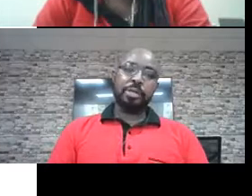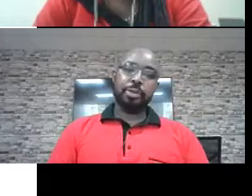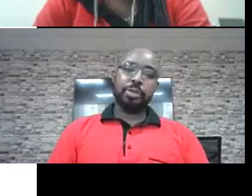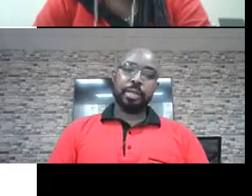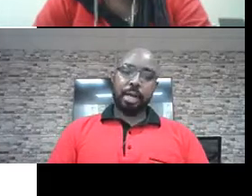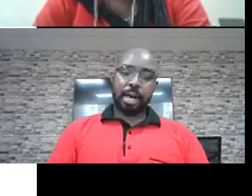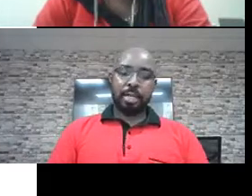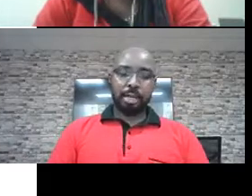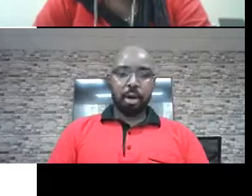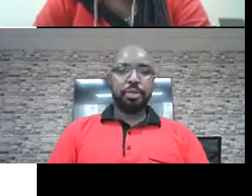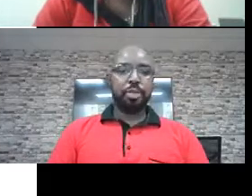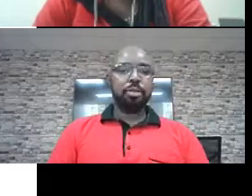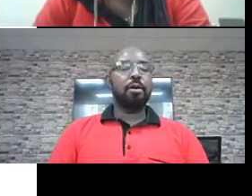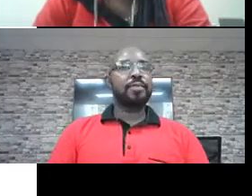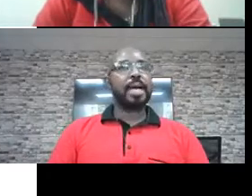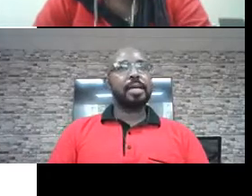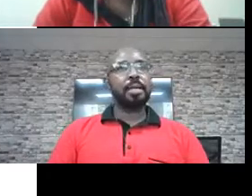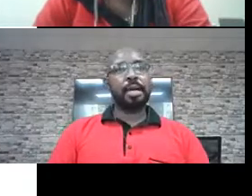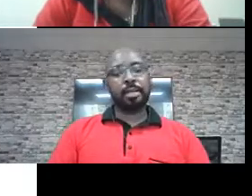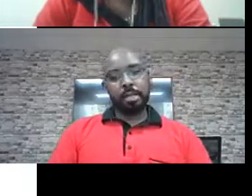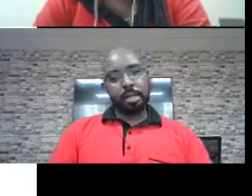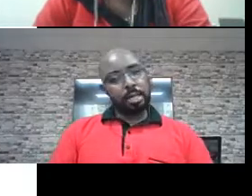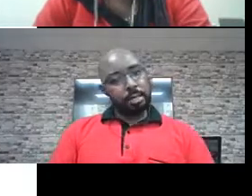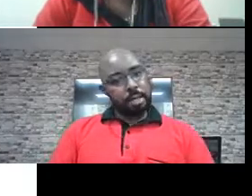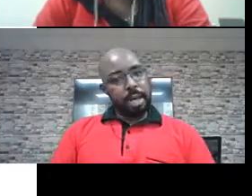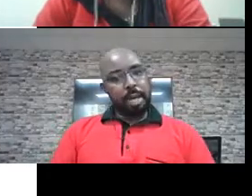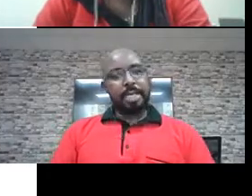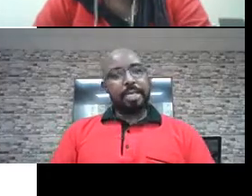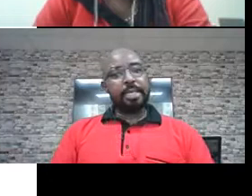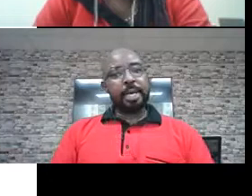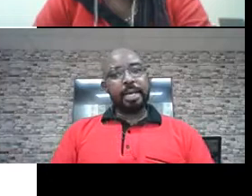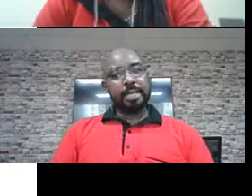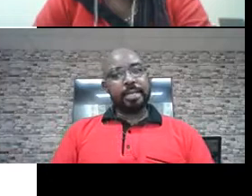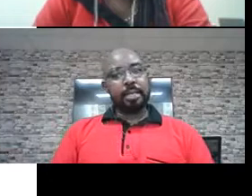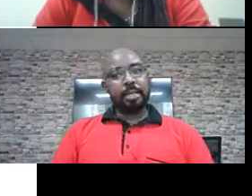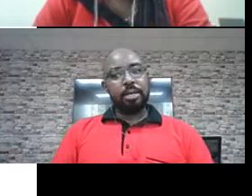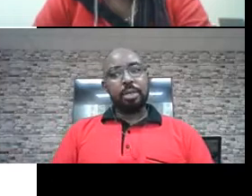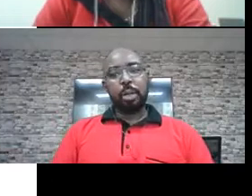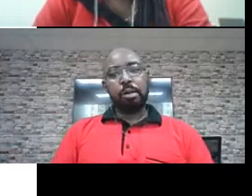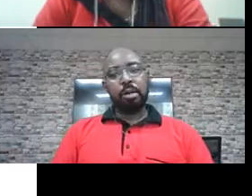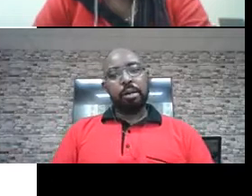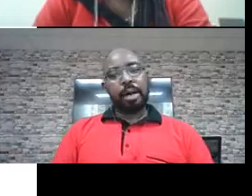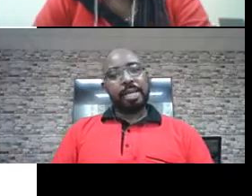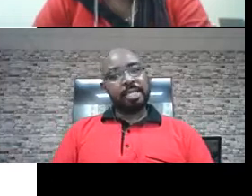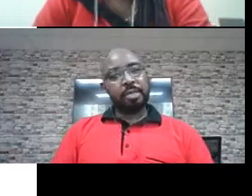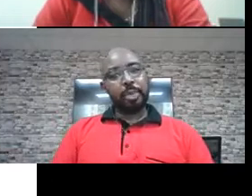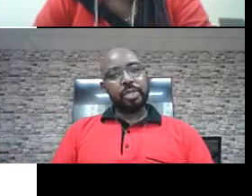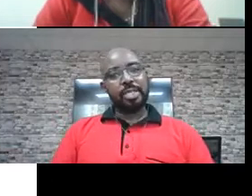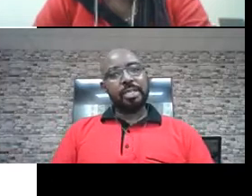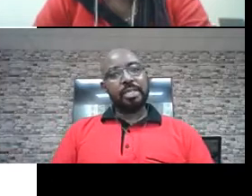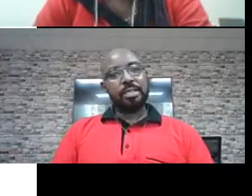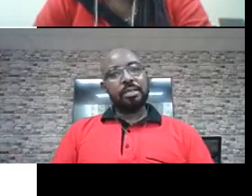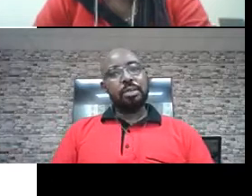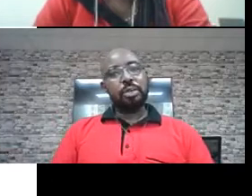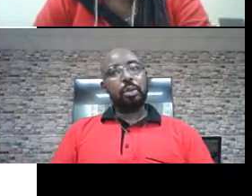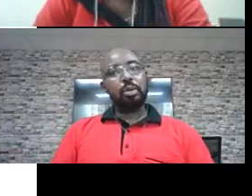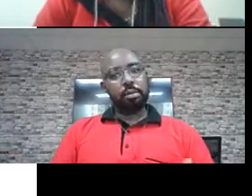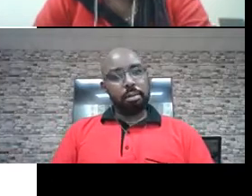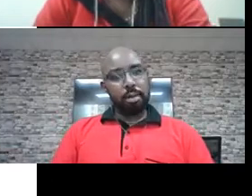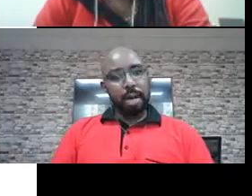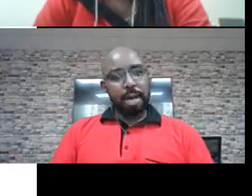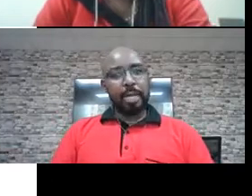provide you with an option of scanning and sending the essays. So I take this opportunity